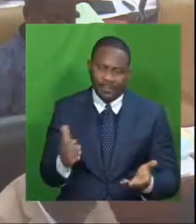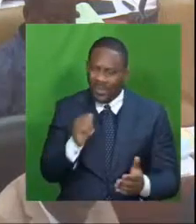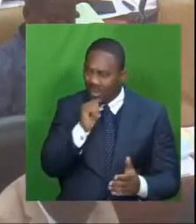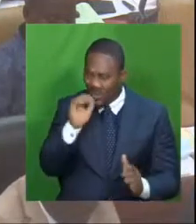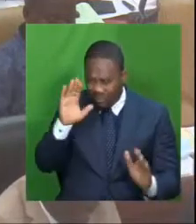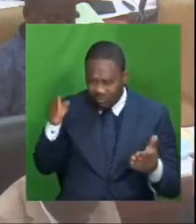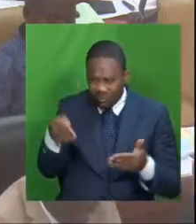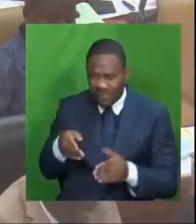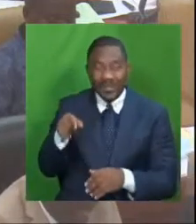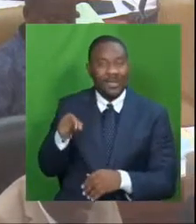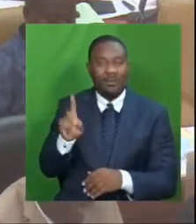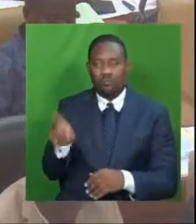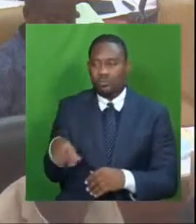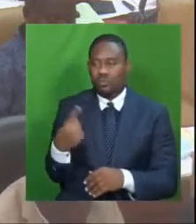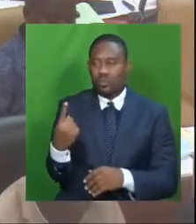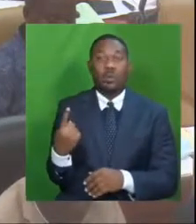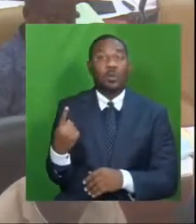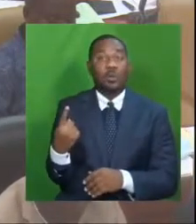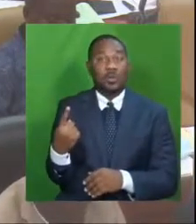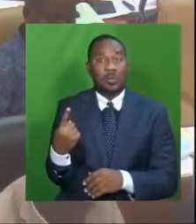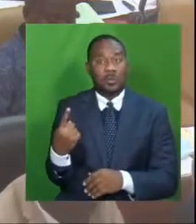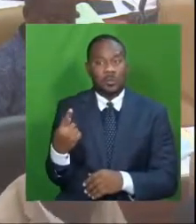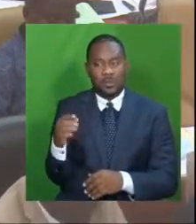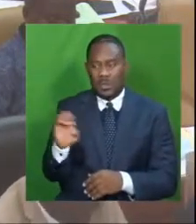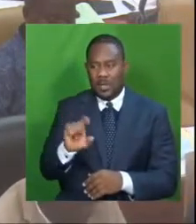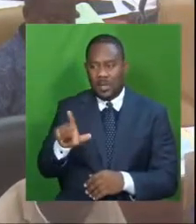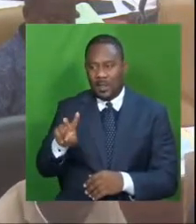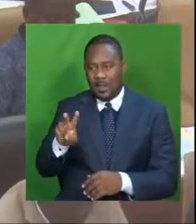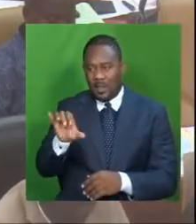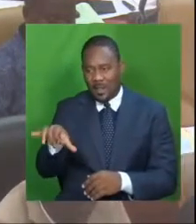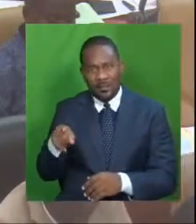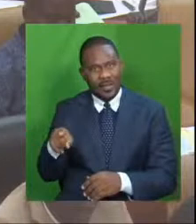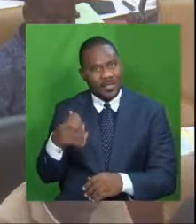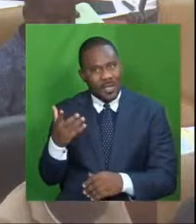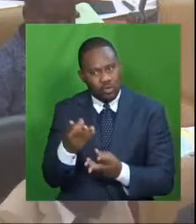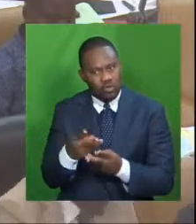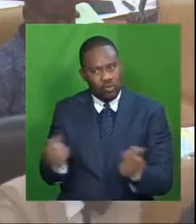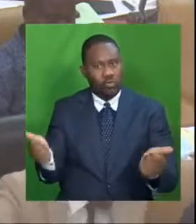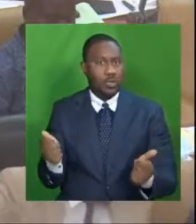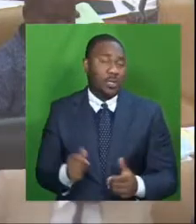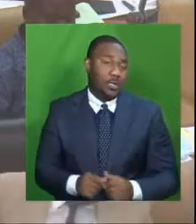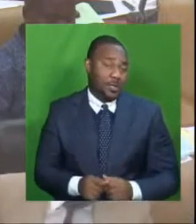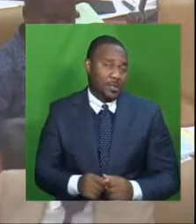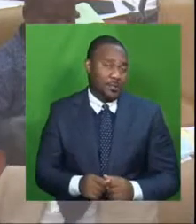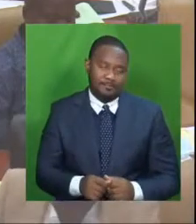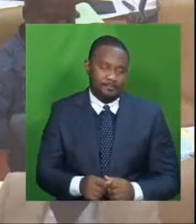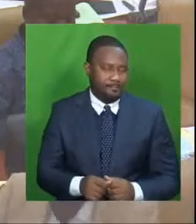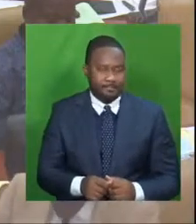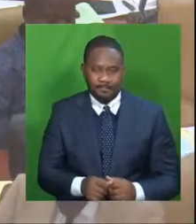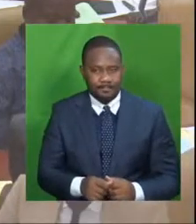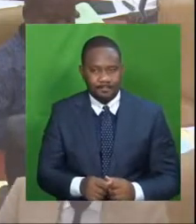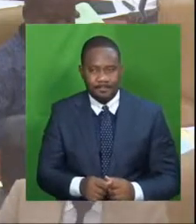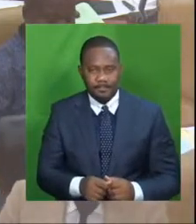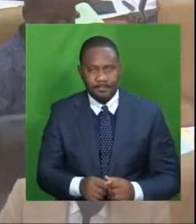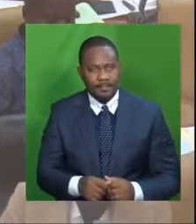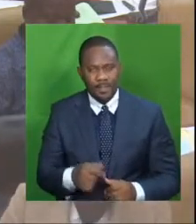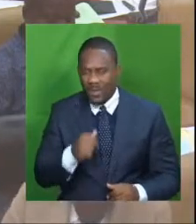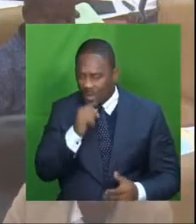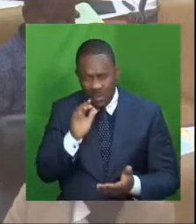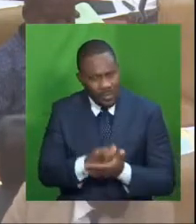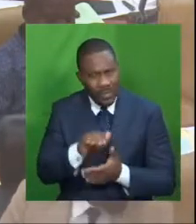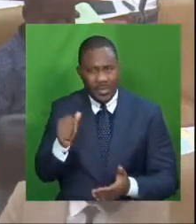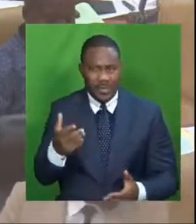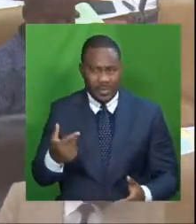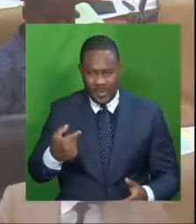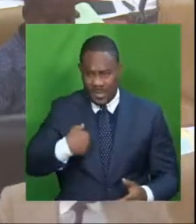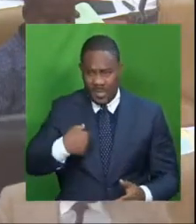if e-levy is the panacea of our economic problems. So, Speaker, I do not believe it. And I say this for technical reasons. I've sat